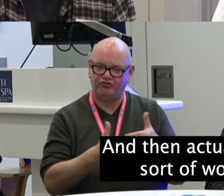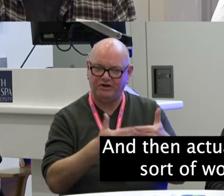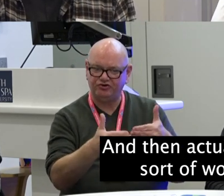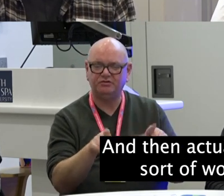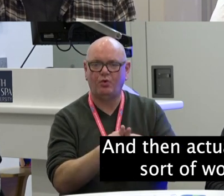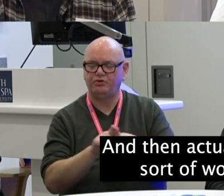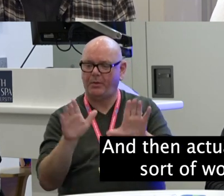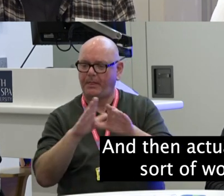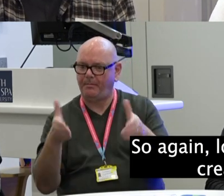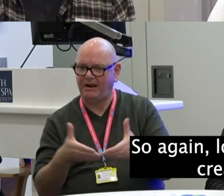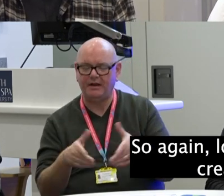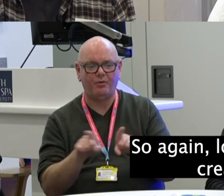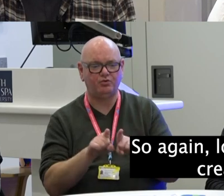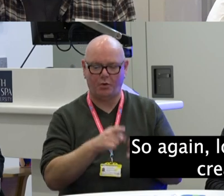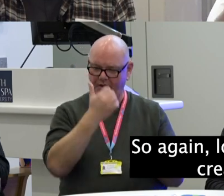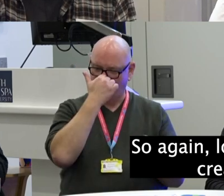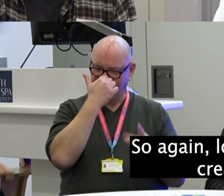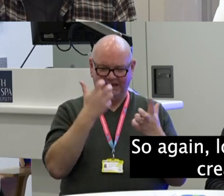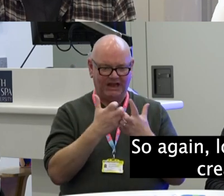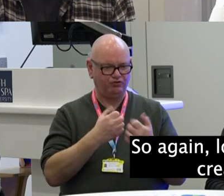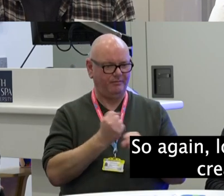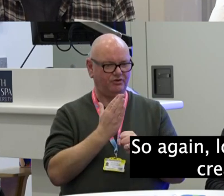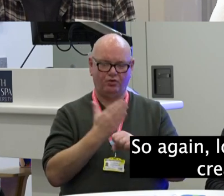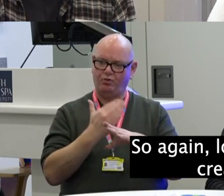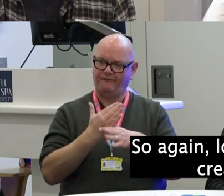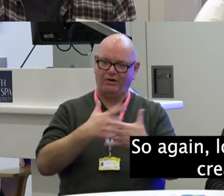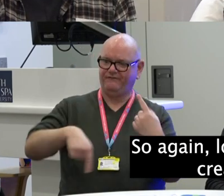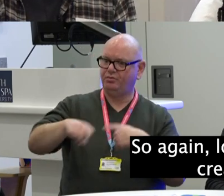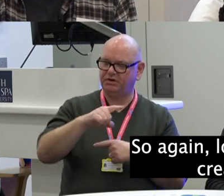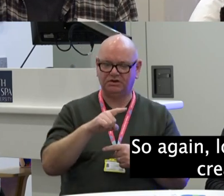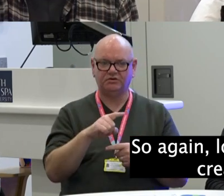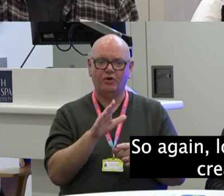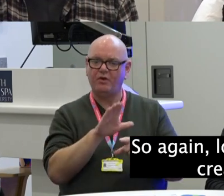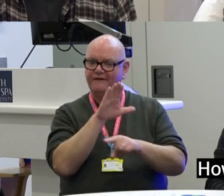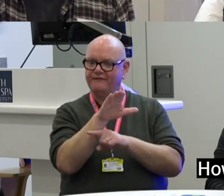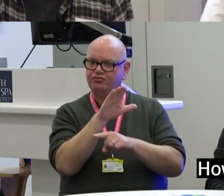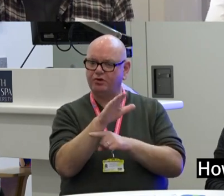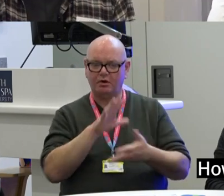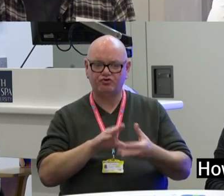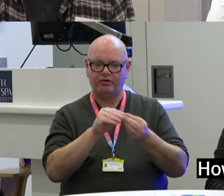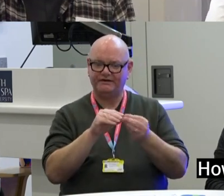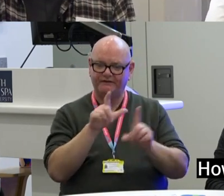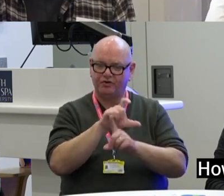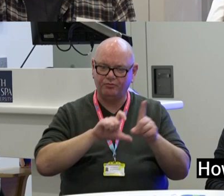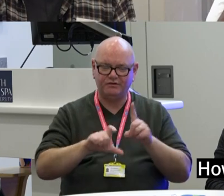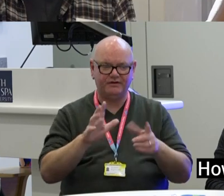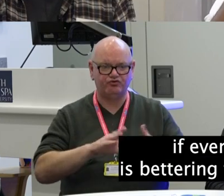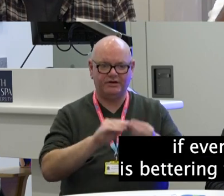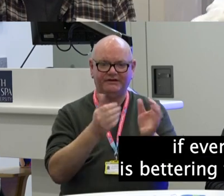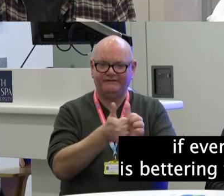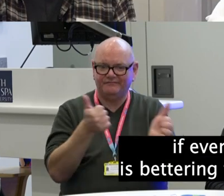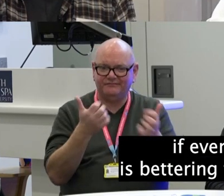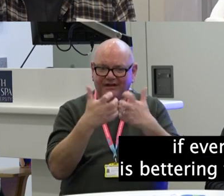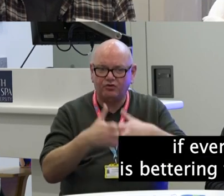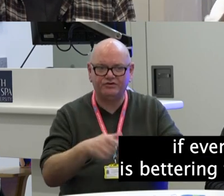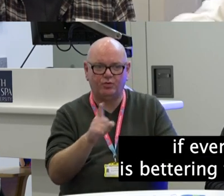work and then work for everyone? So, you know, again, looking at the future, what do the creative communities need? How can we make sure that in